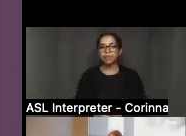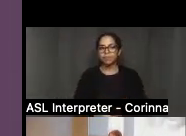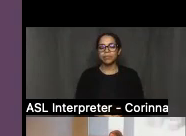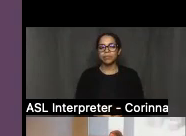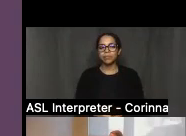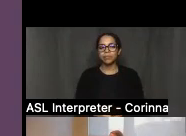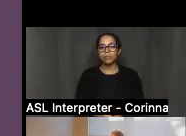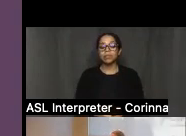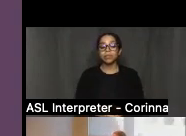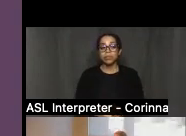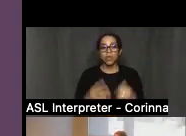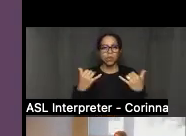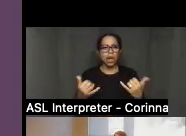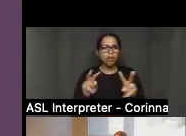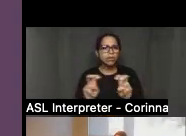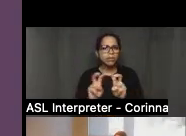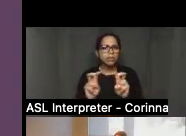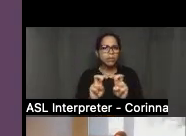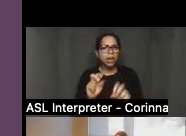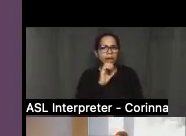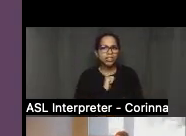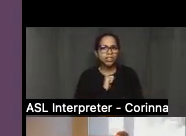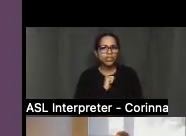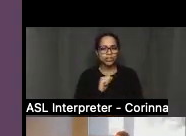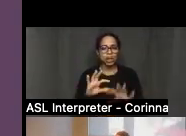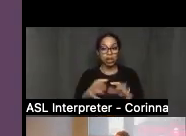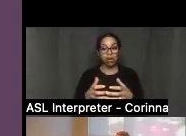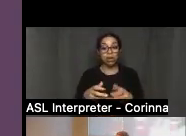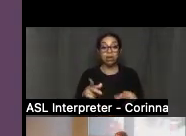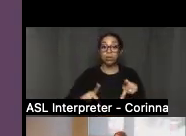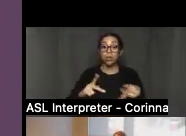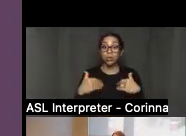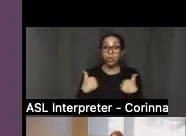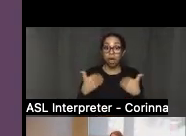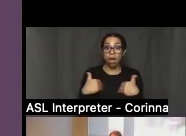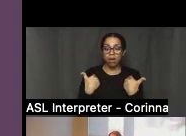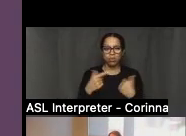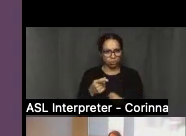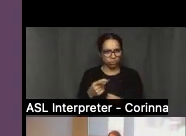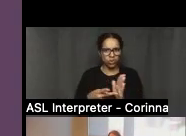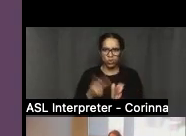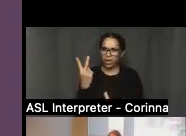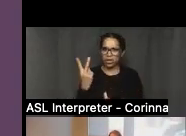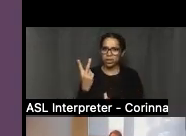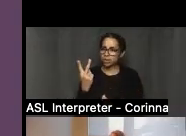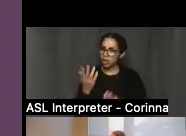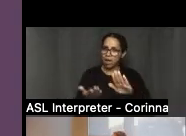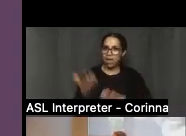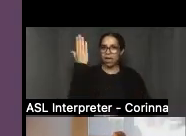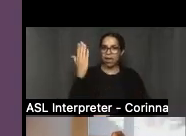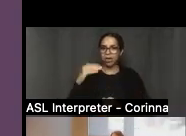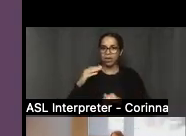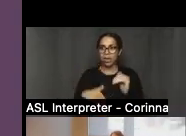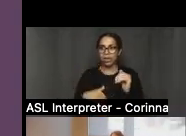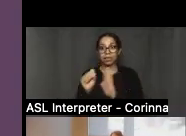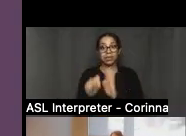age category, we see that younger Coloradans actually have a rate twice as high than the state average overall. So